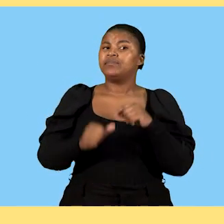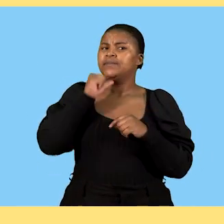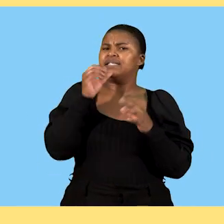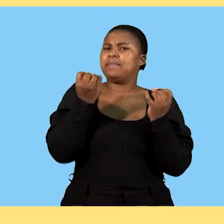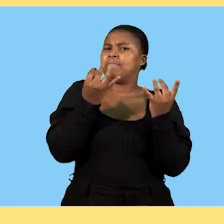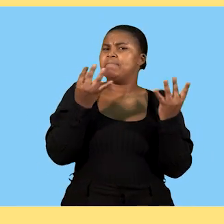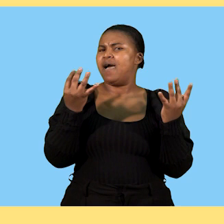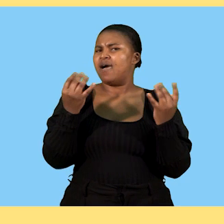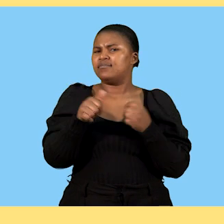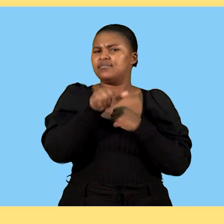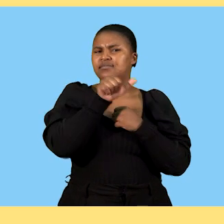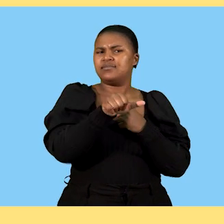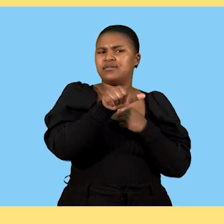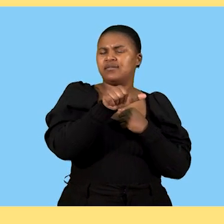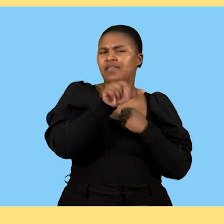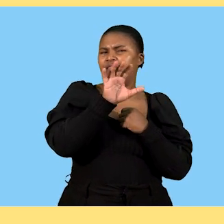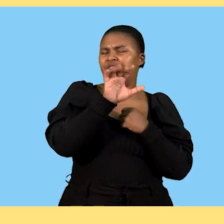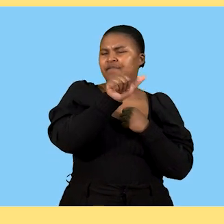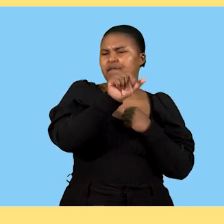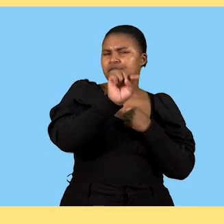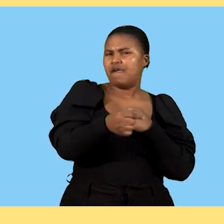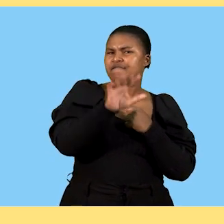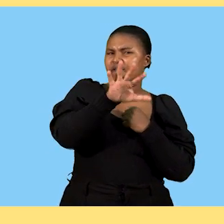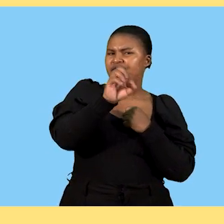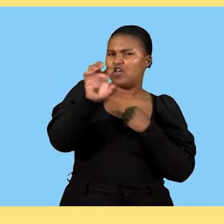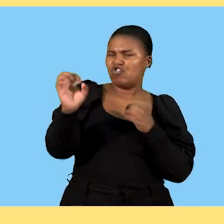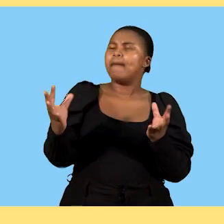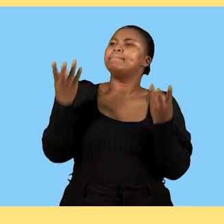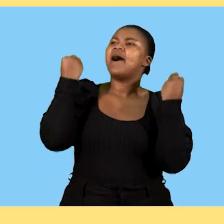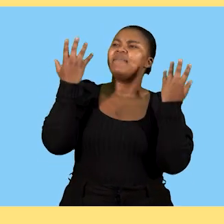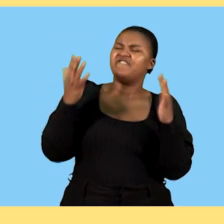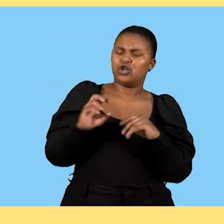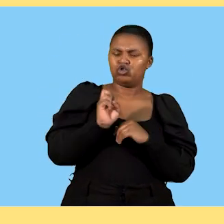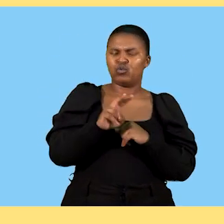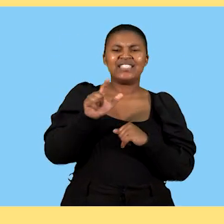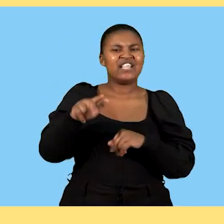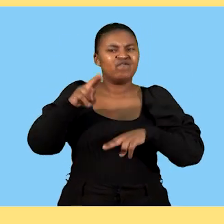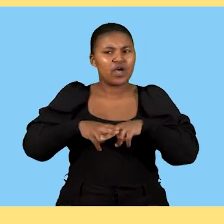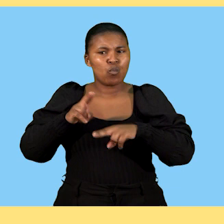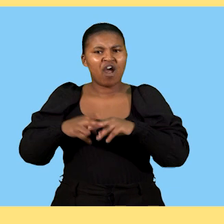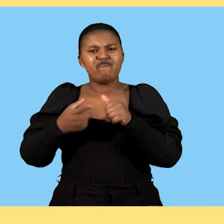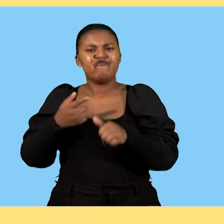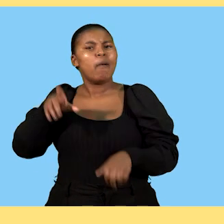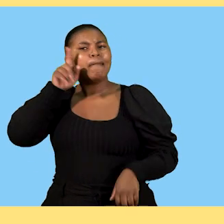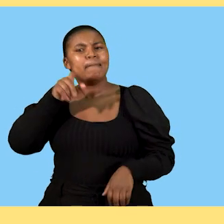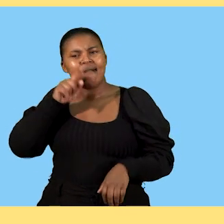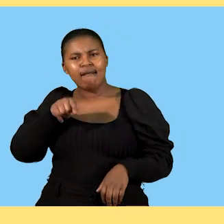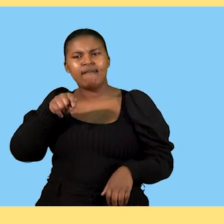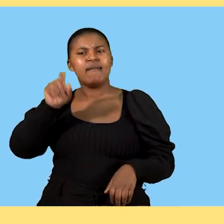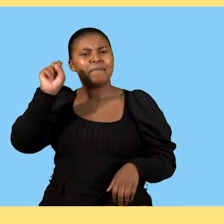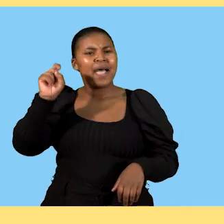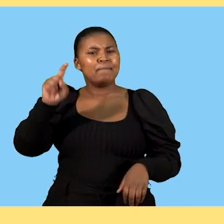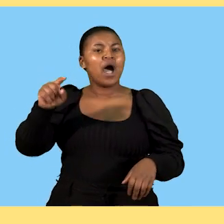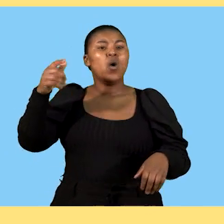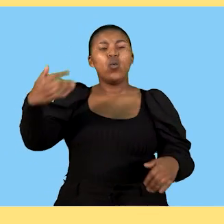of 6,500 was received on 27 February from T. Mabena, a debtor